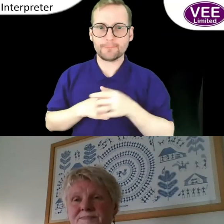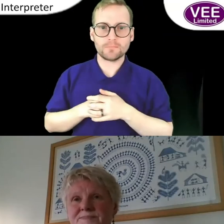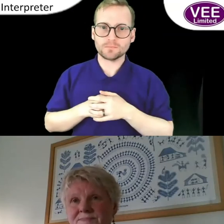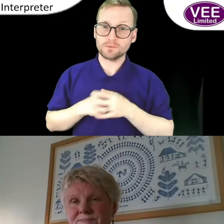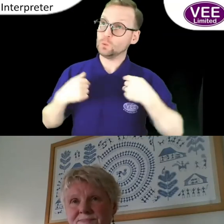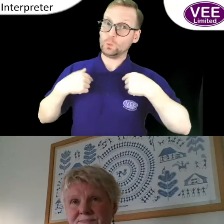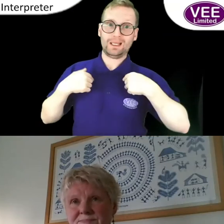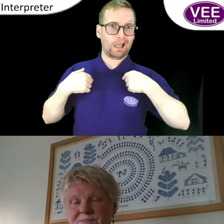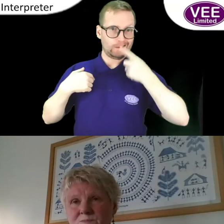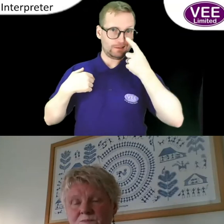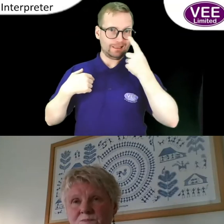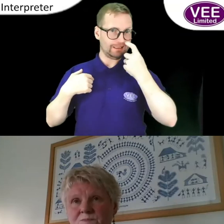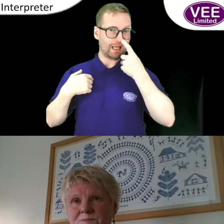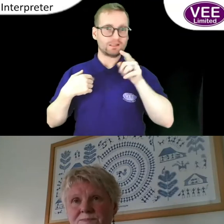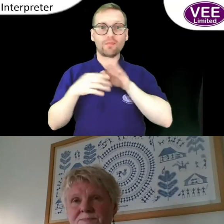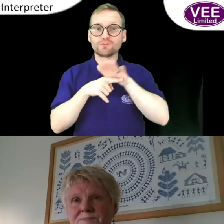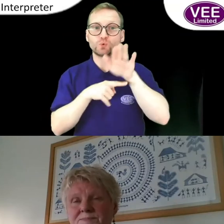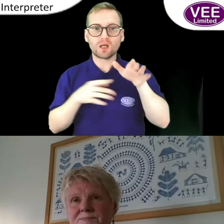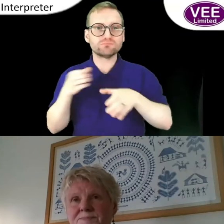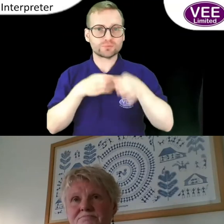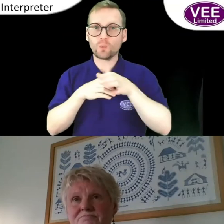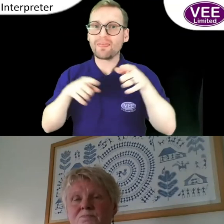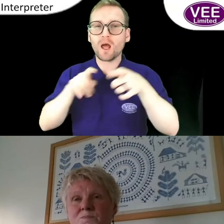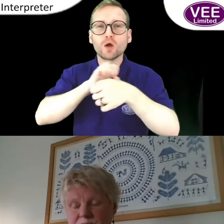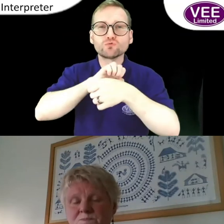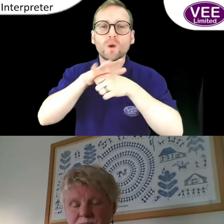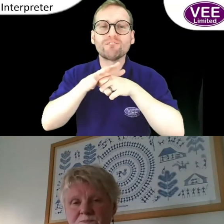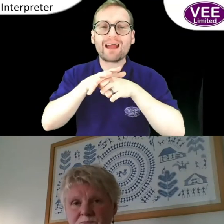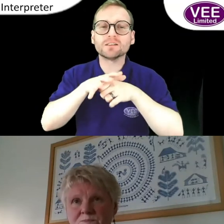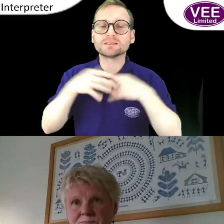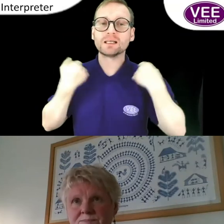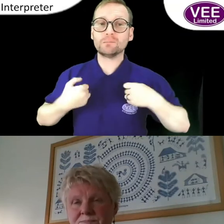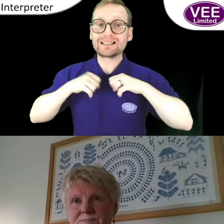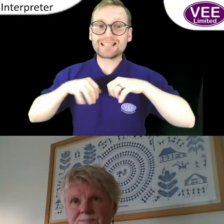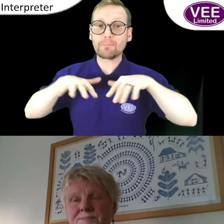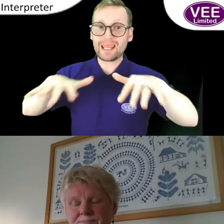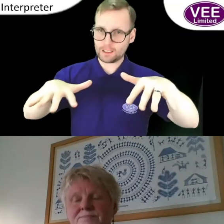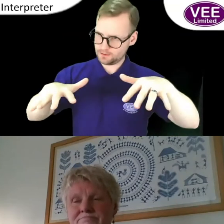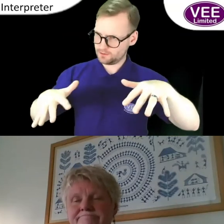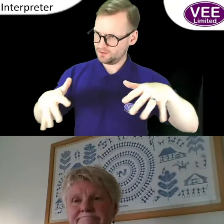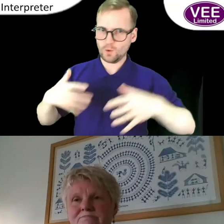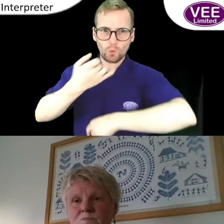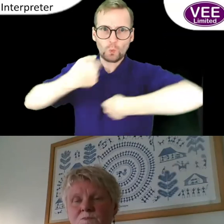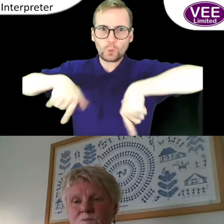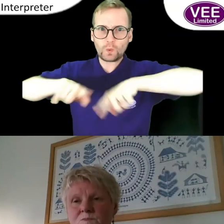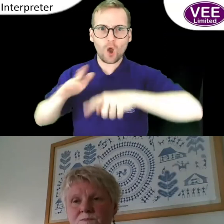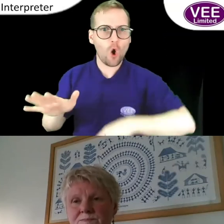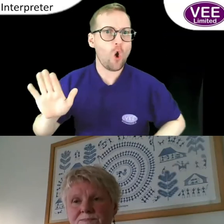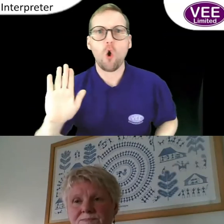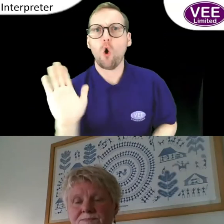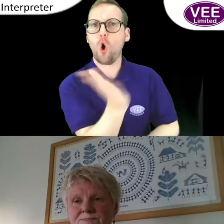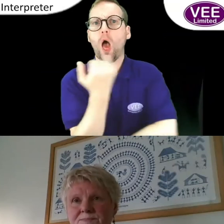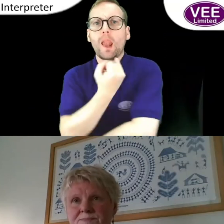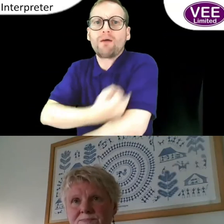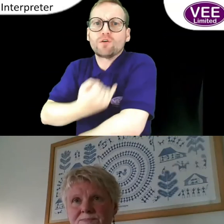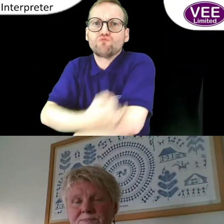this position one day, and especially with this pandemic, we recognize this actually how fragile we are. And I think the policies of these people